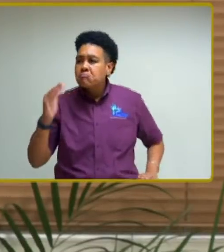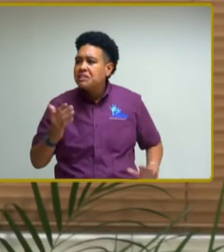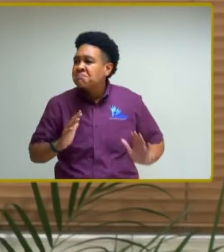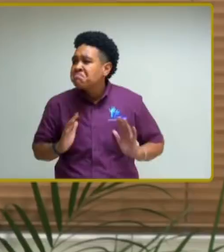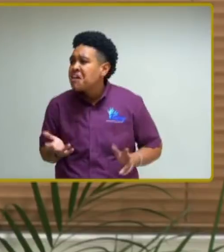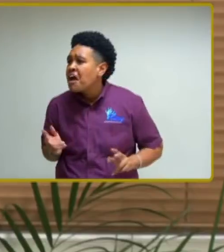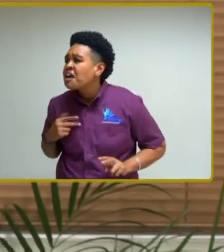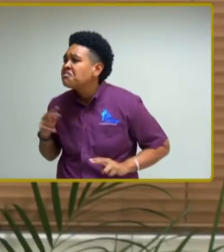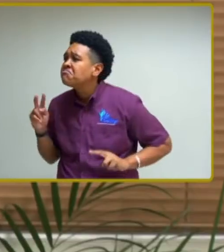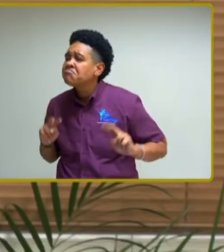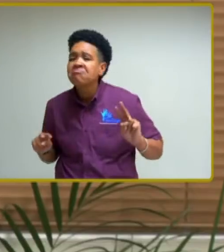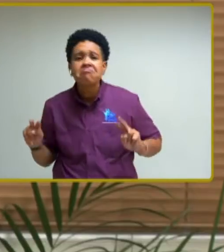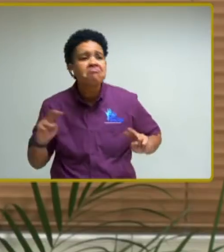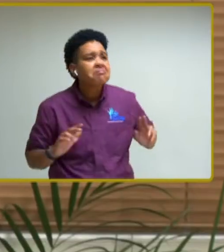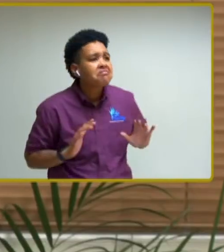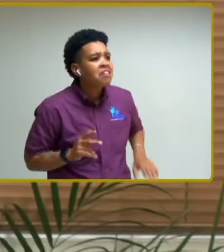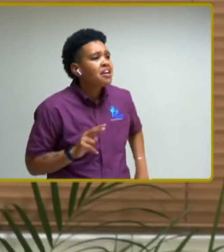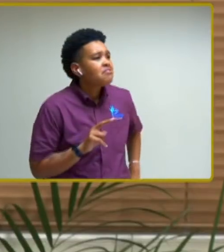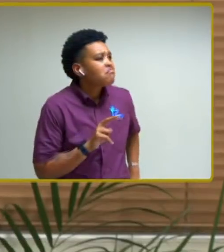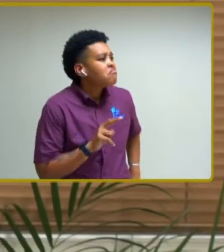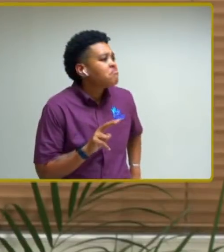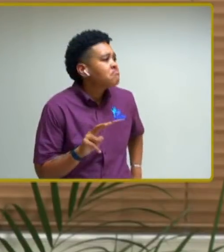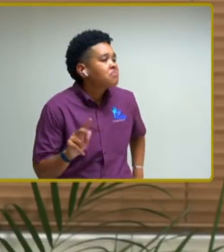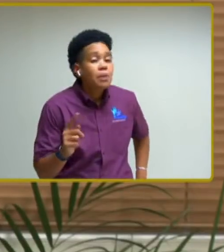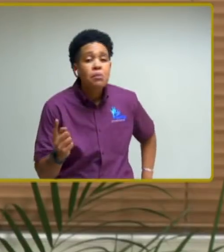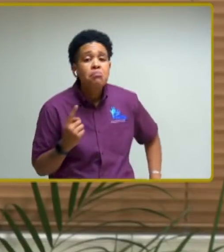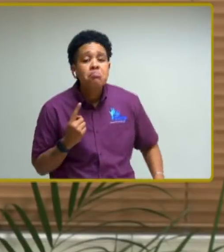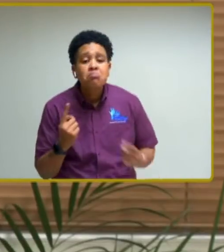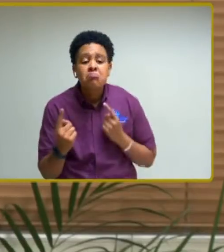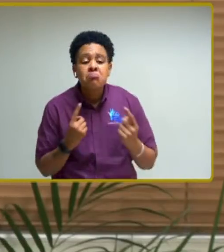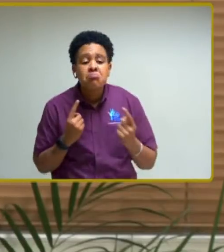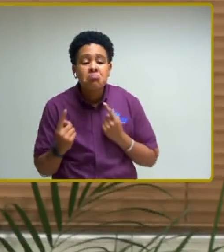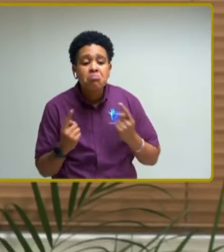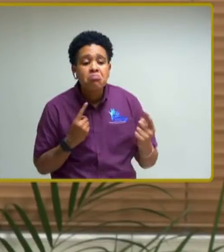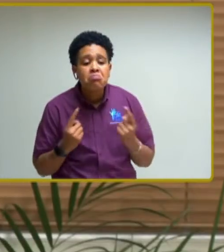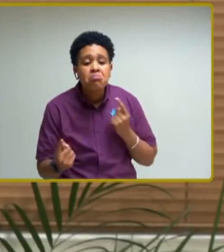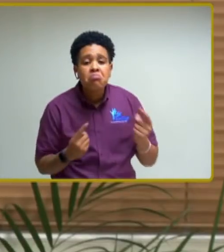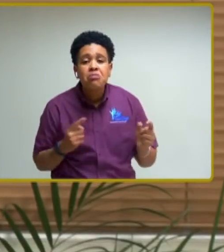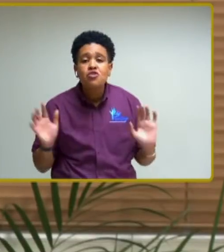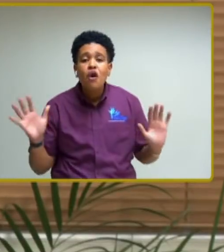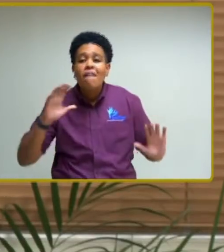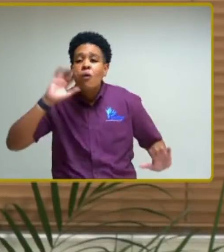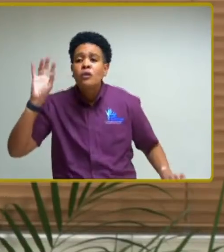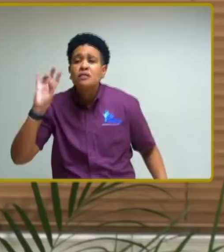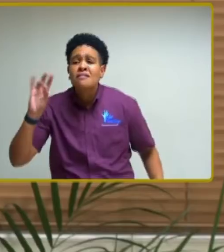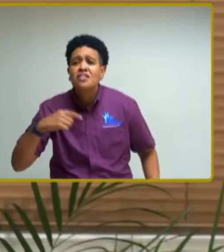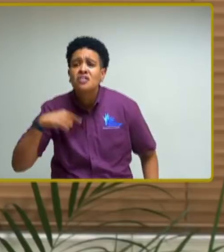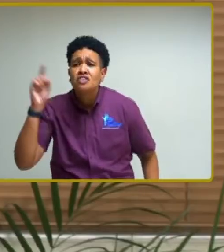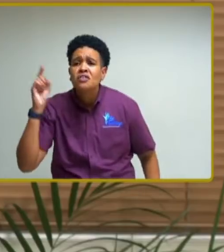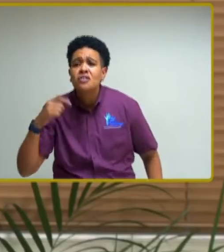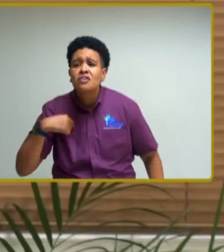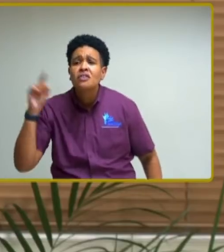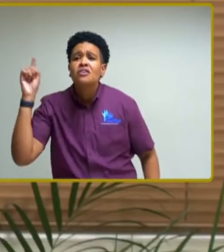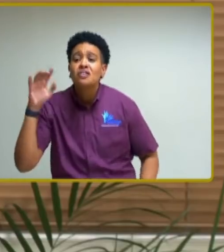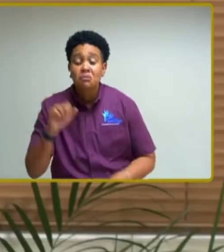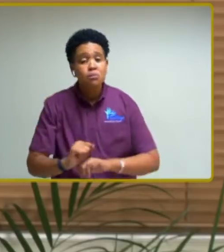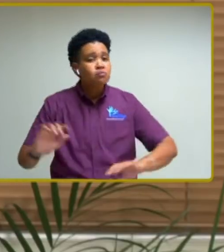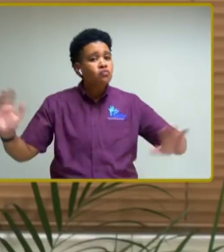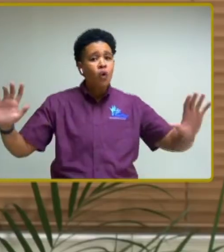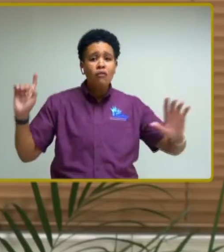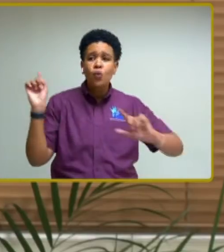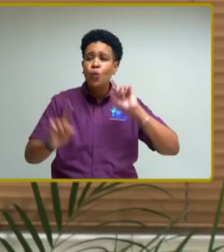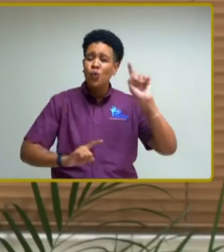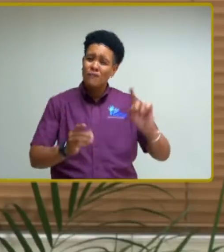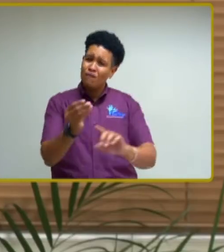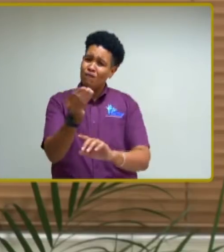going well in terms of persons coming out for the vaccine. That is the 75-year-olds who have appointments. There